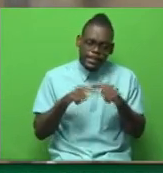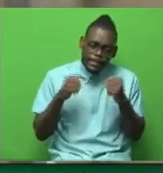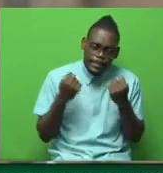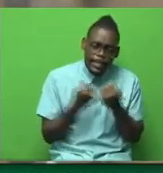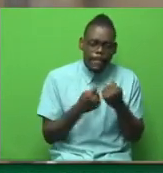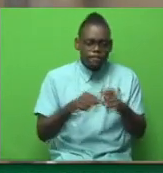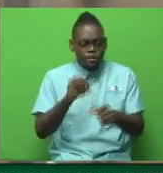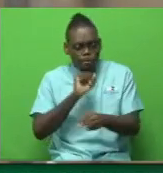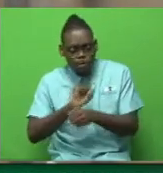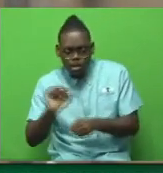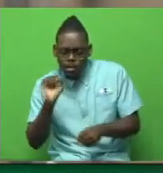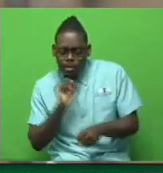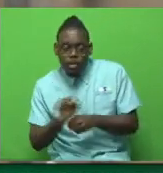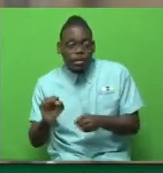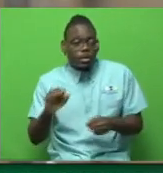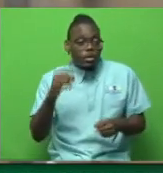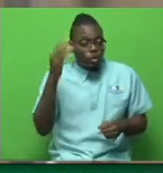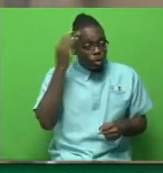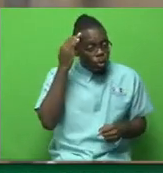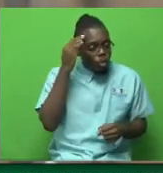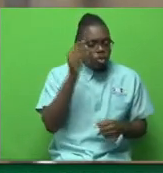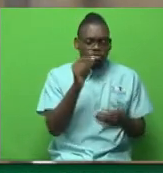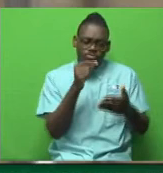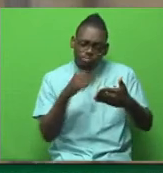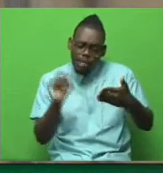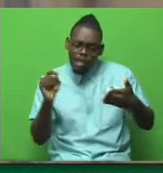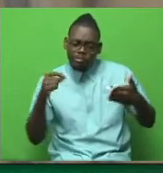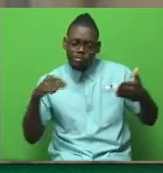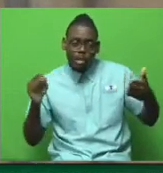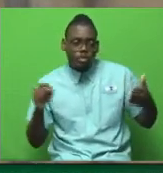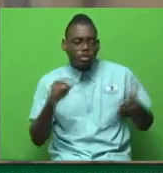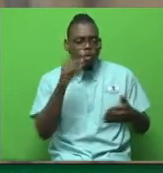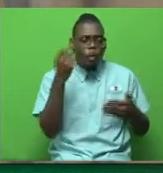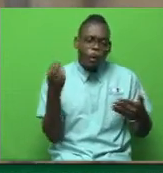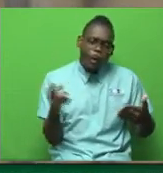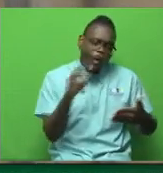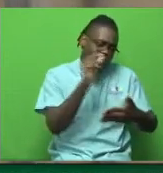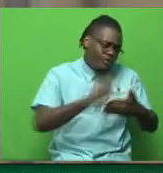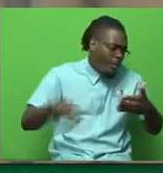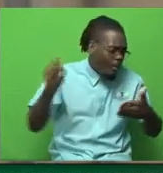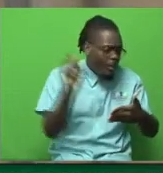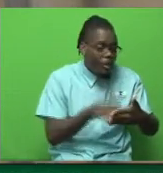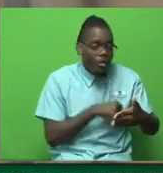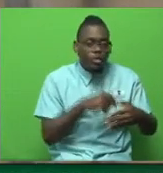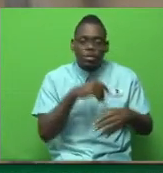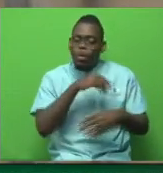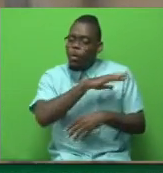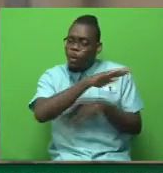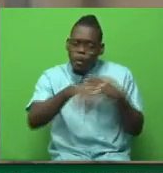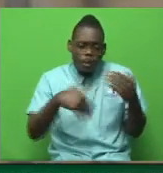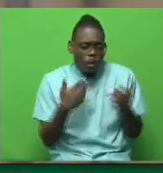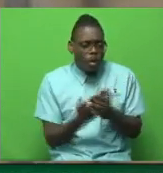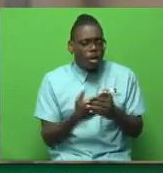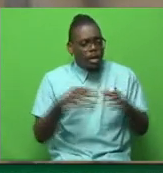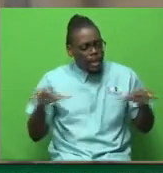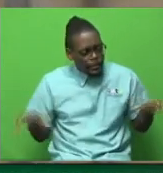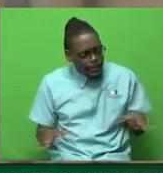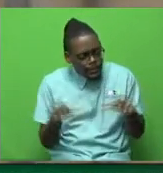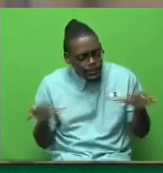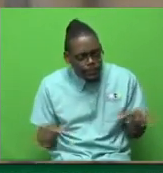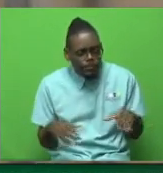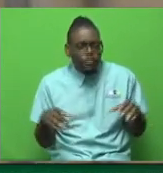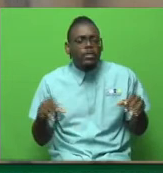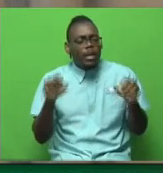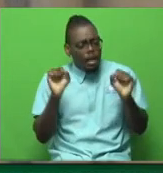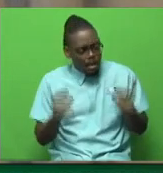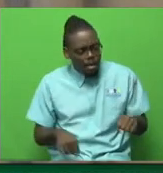and Kobe did not help that so in pulling together all of these activities it will mean that our students have the opportunity to